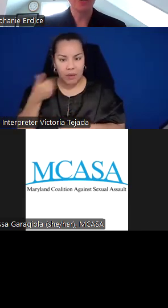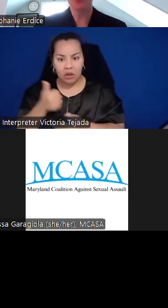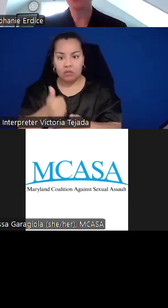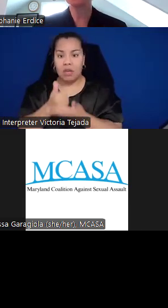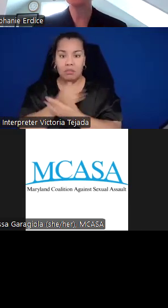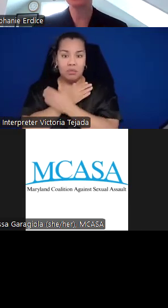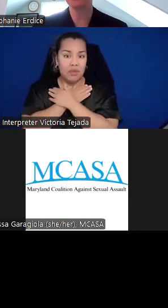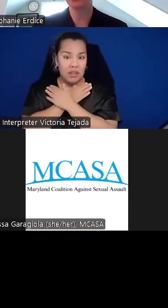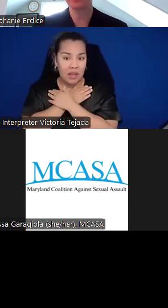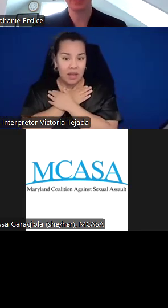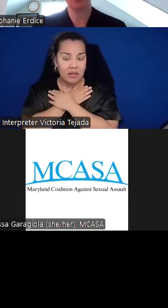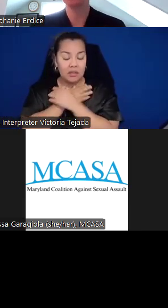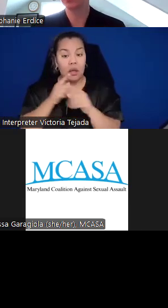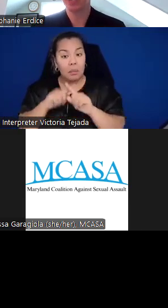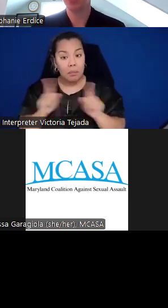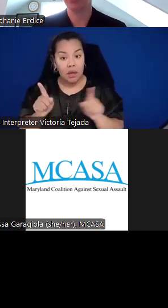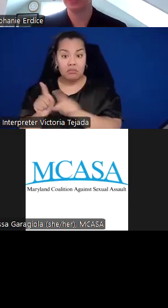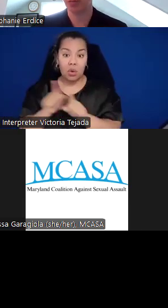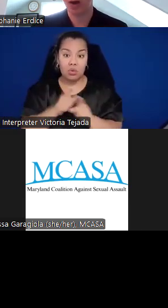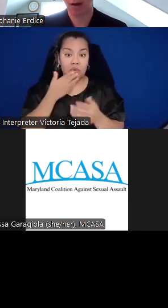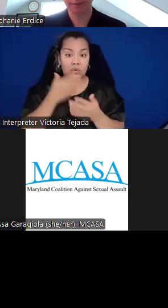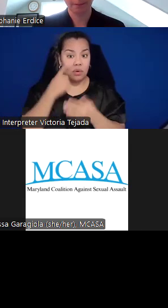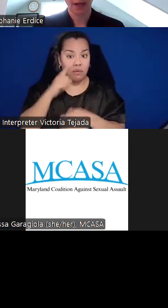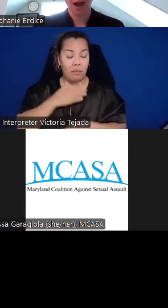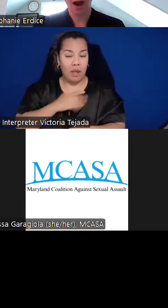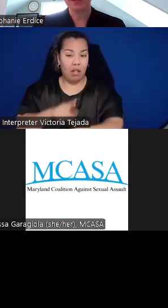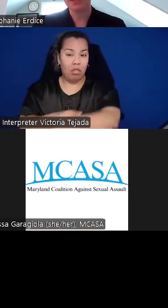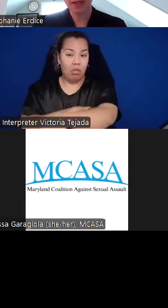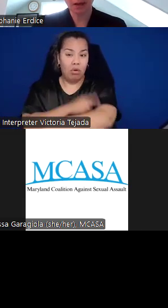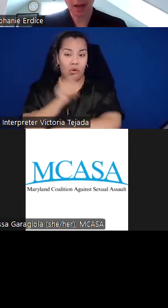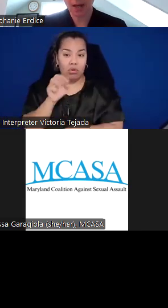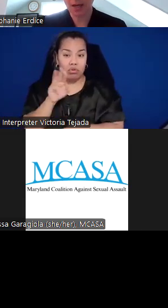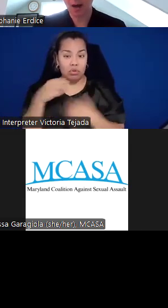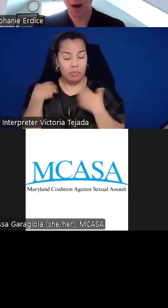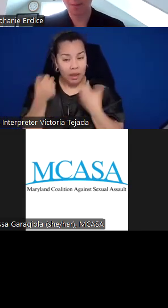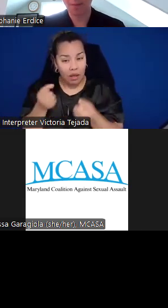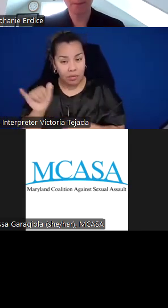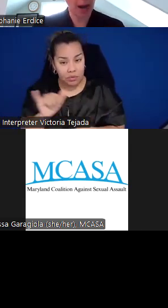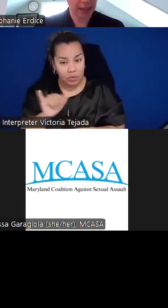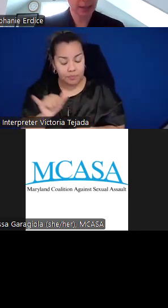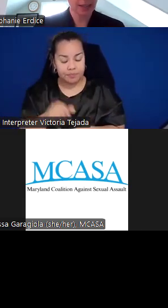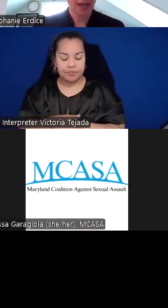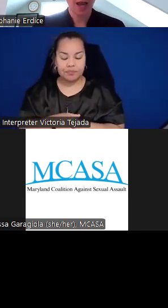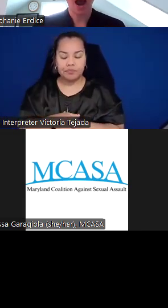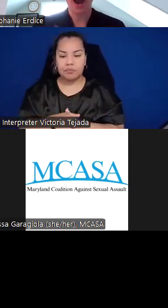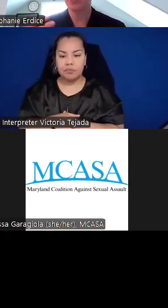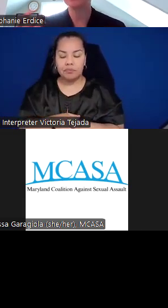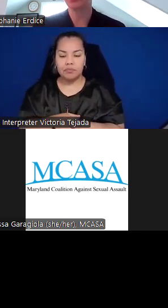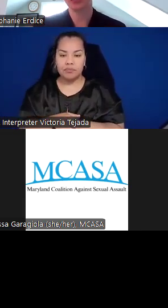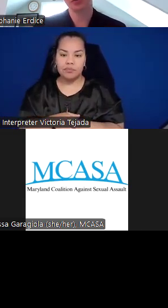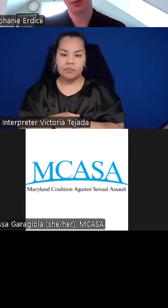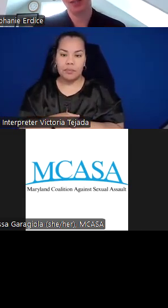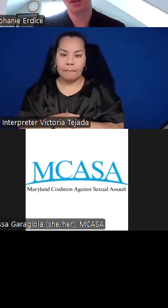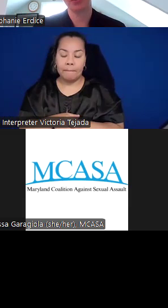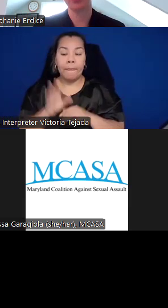relax, but it also is good for like my long-term health as well. Something like, but I